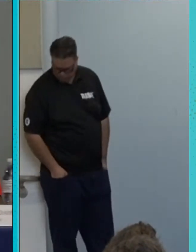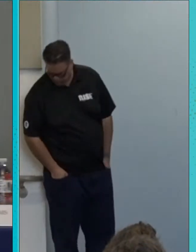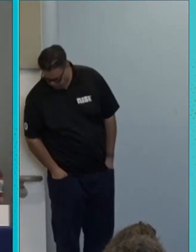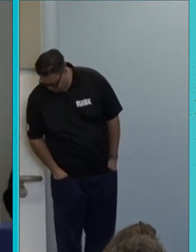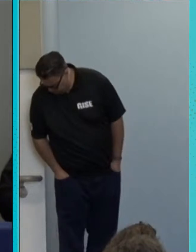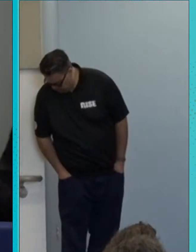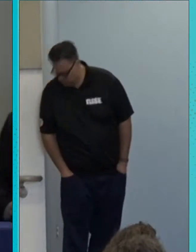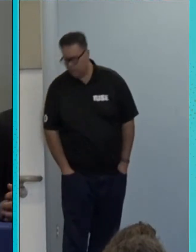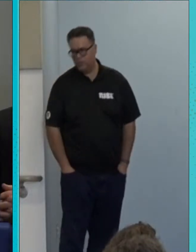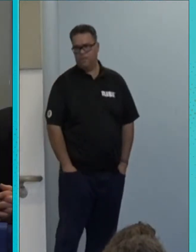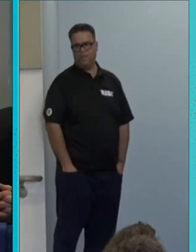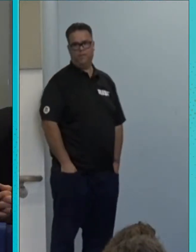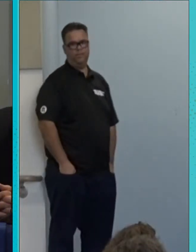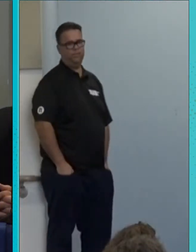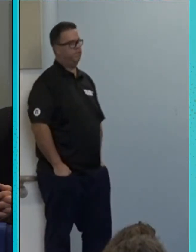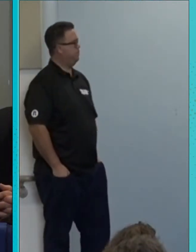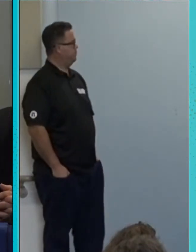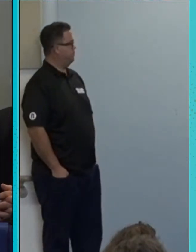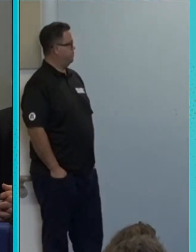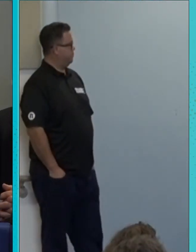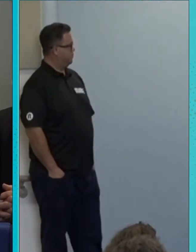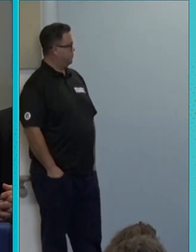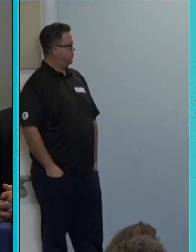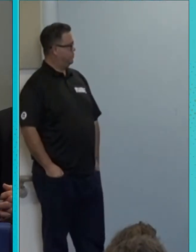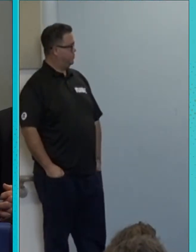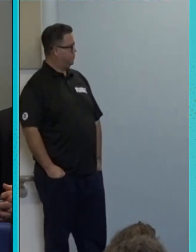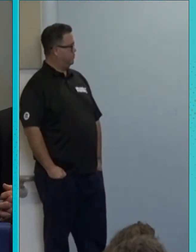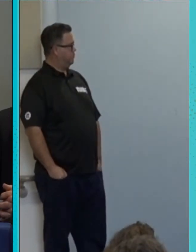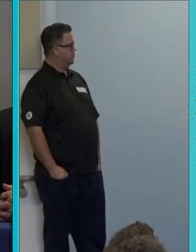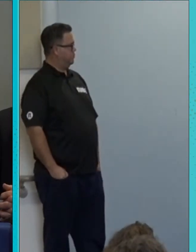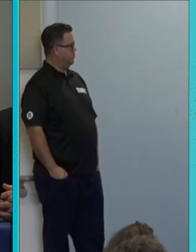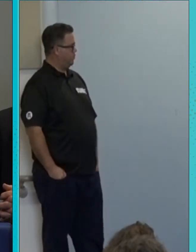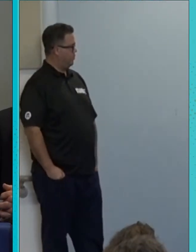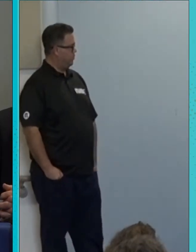in 9 years, this is the first where